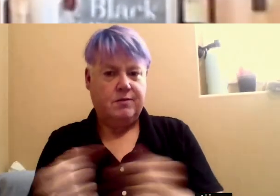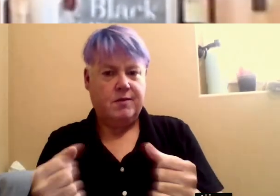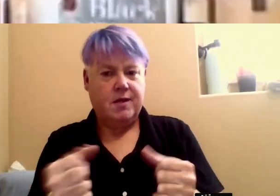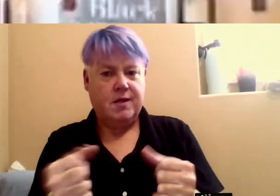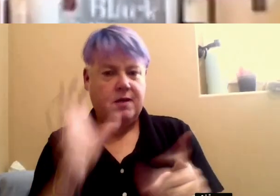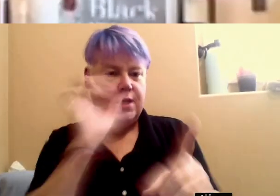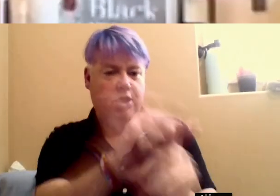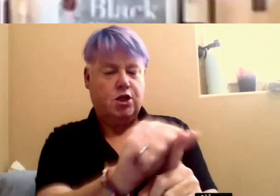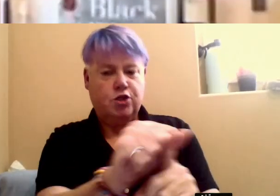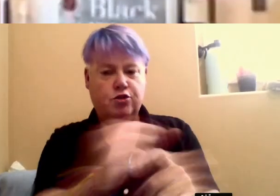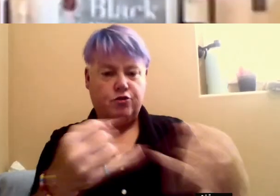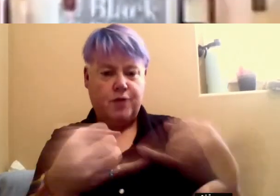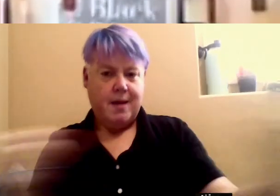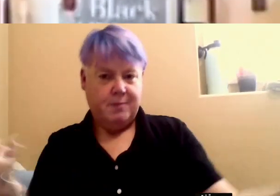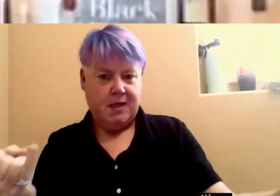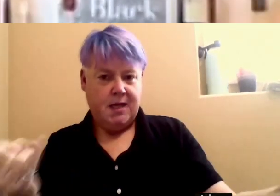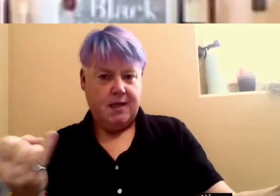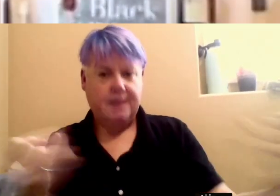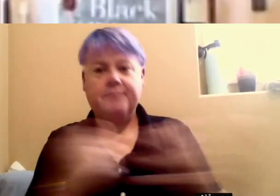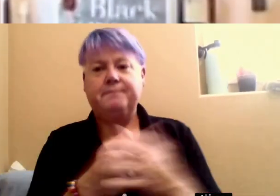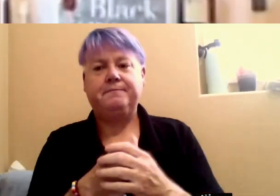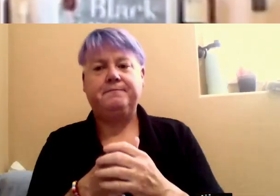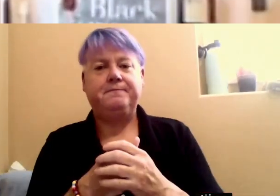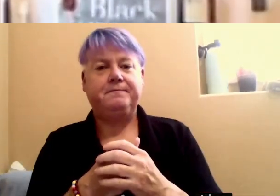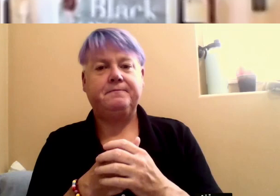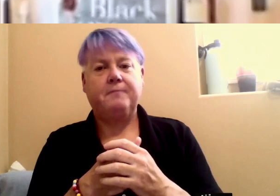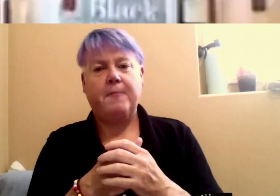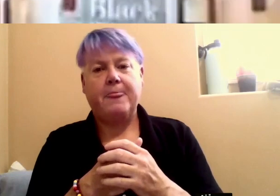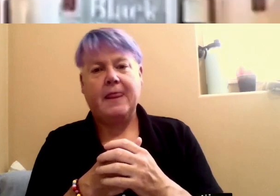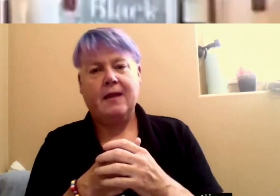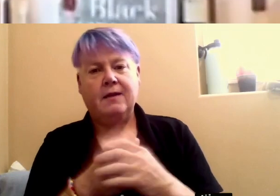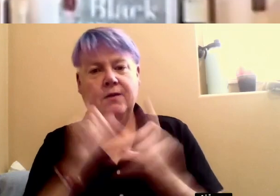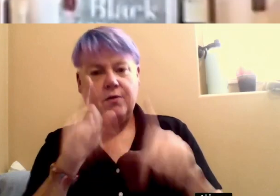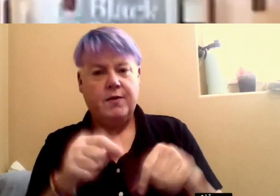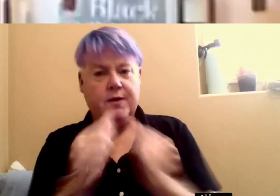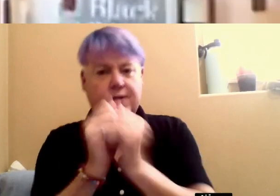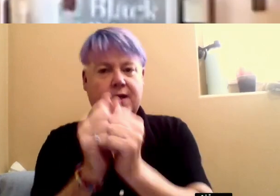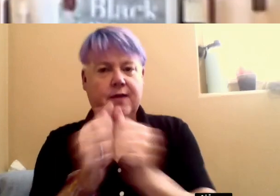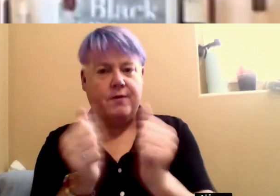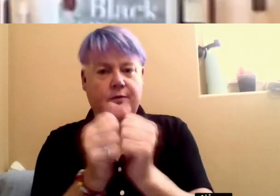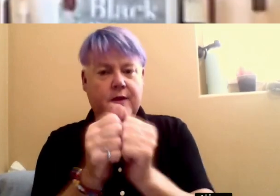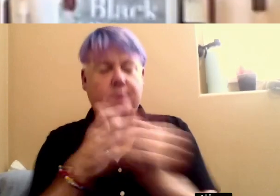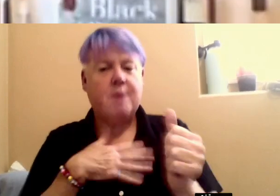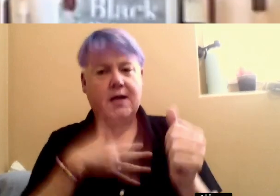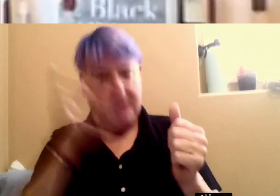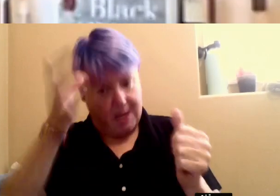this momentum heading towards my dad's trap line and going there together with him. And,